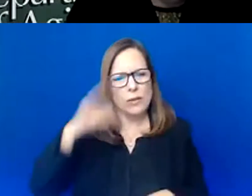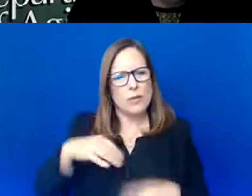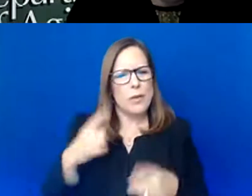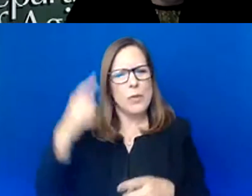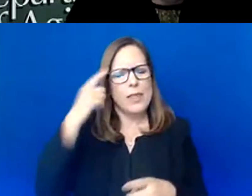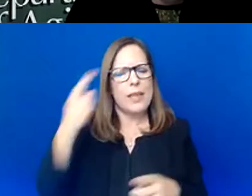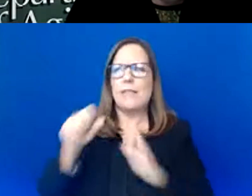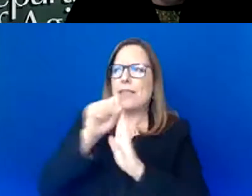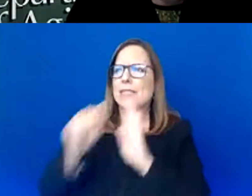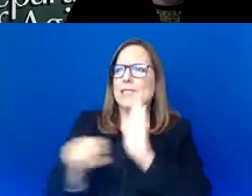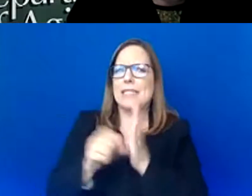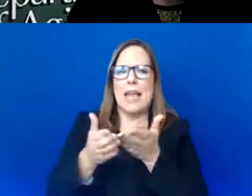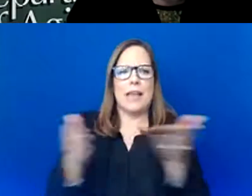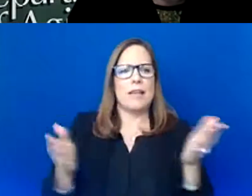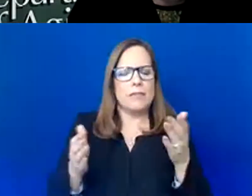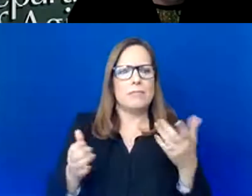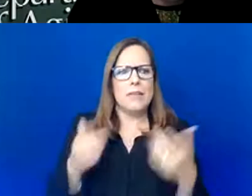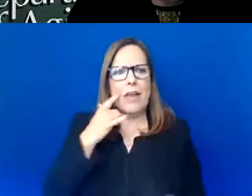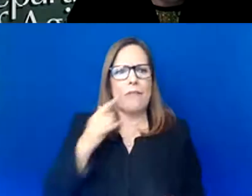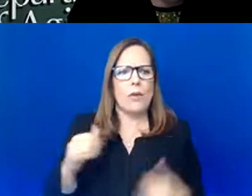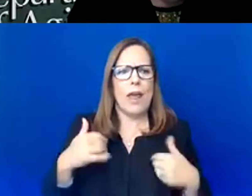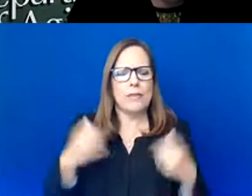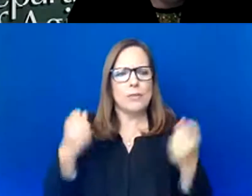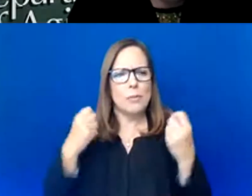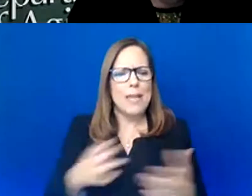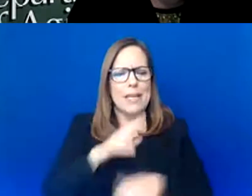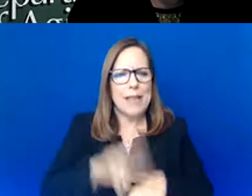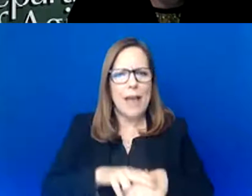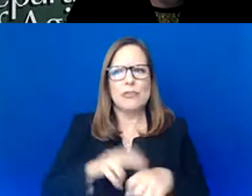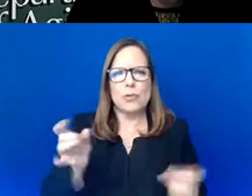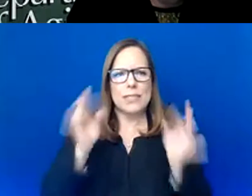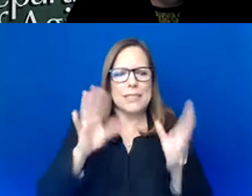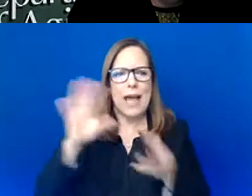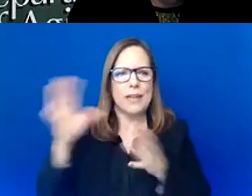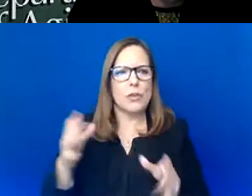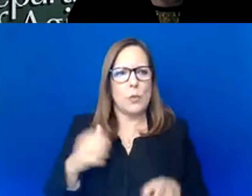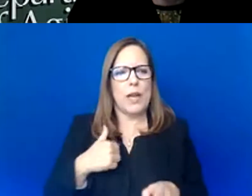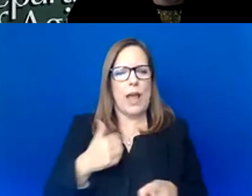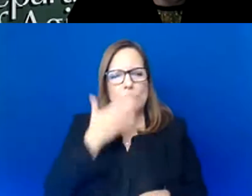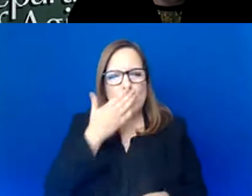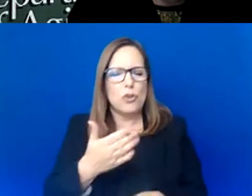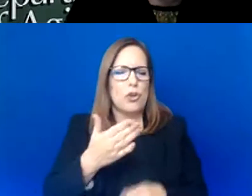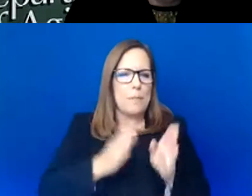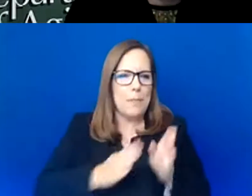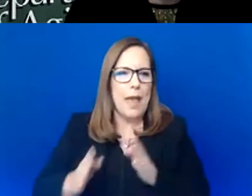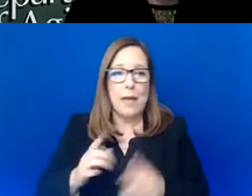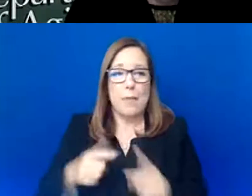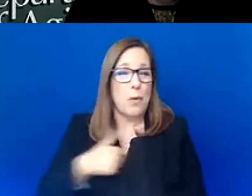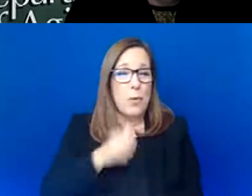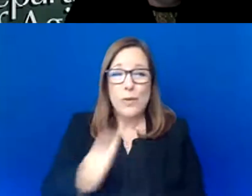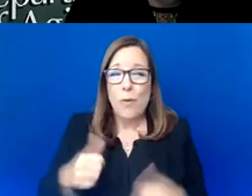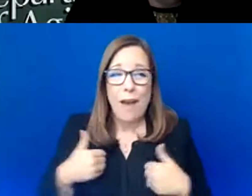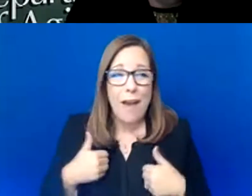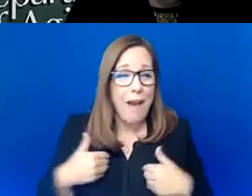types of natural disasters would have better plans. We don't, and we need to work very hard at it. The last opportunity